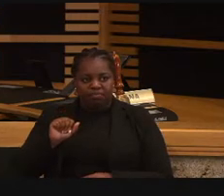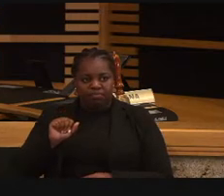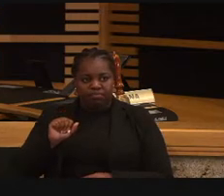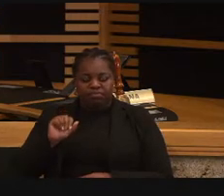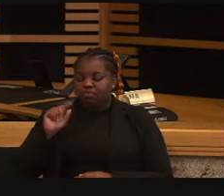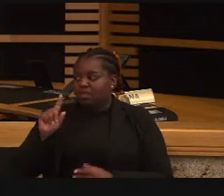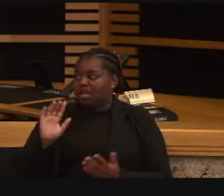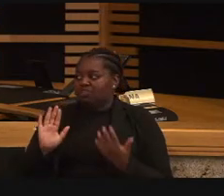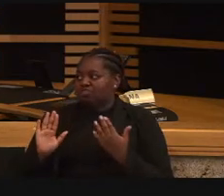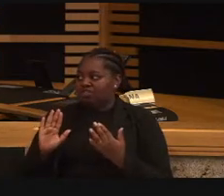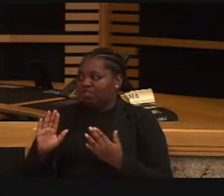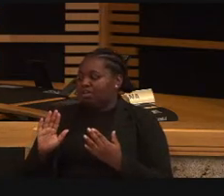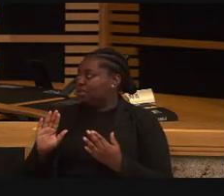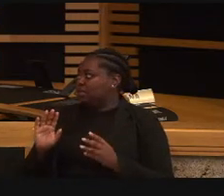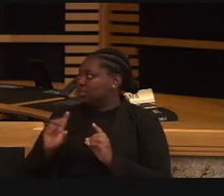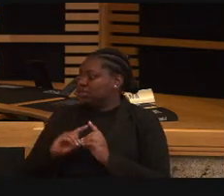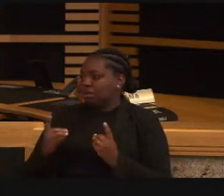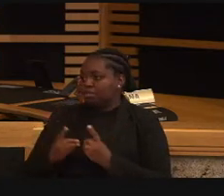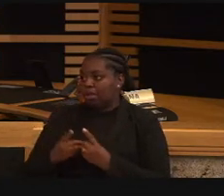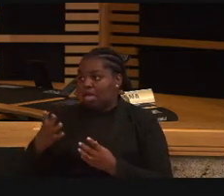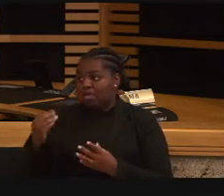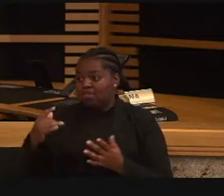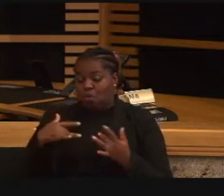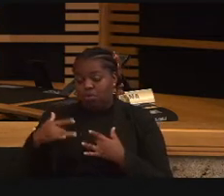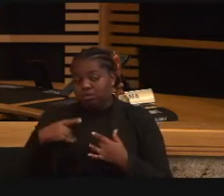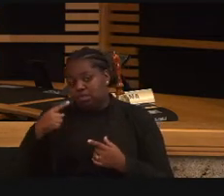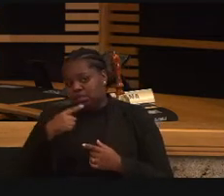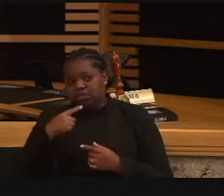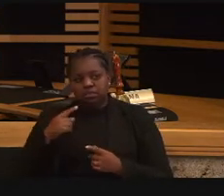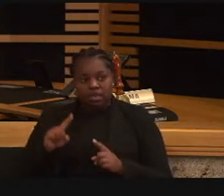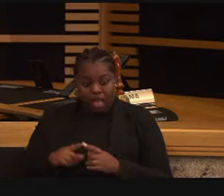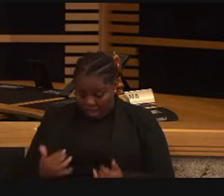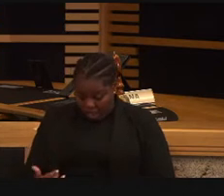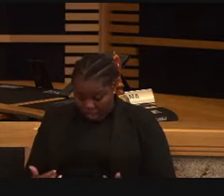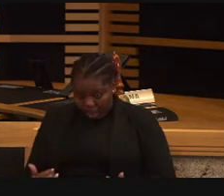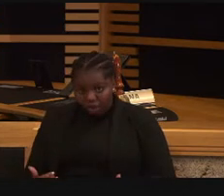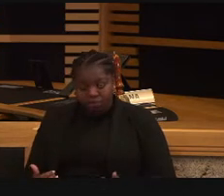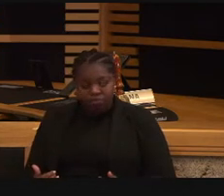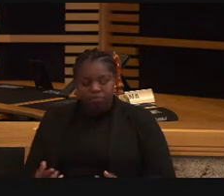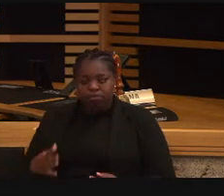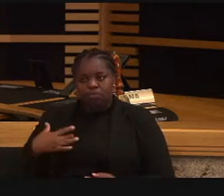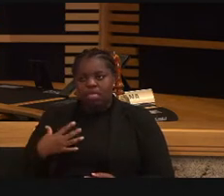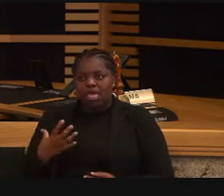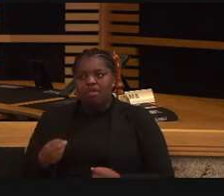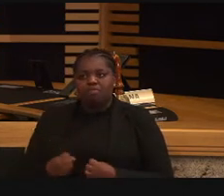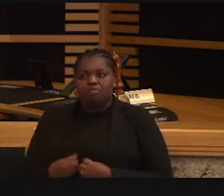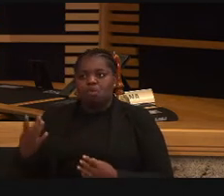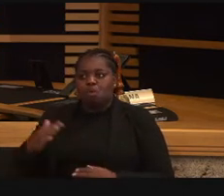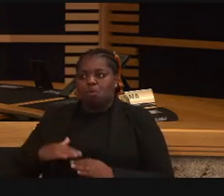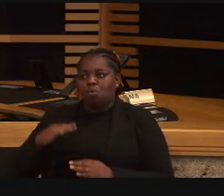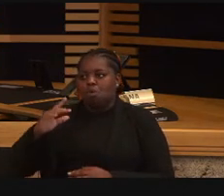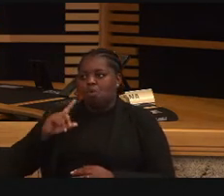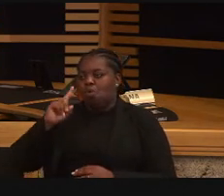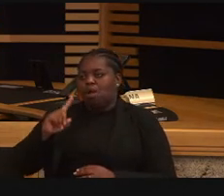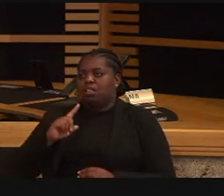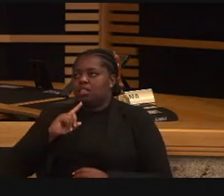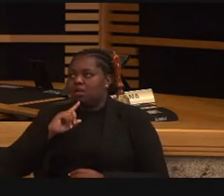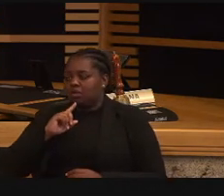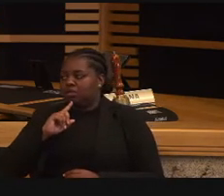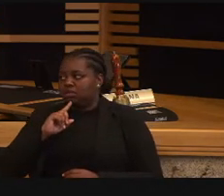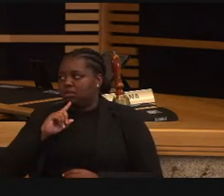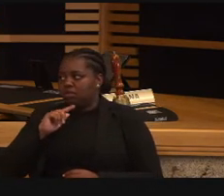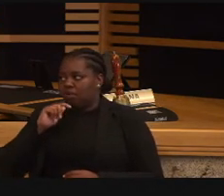traffic department is concerned in the Western Cape, now, whilst we are speaking, there are more than 1,000